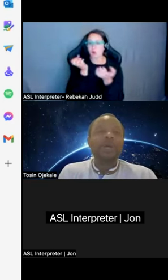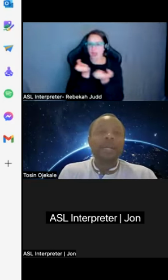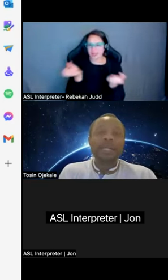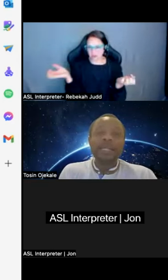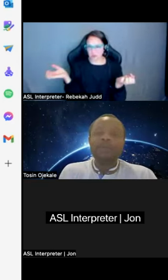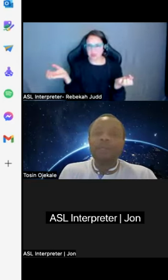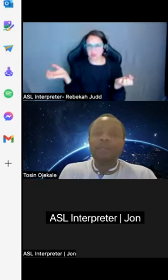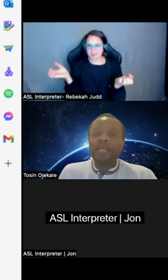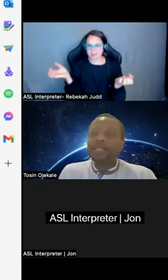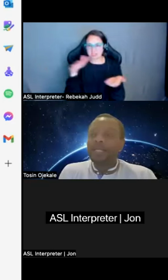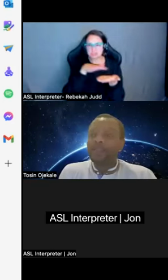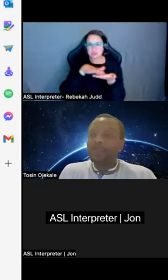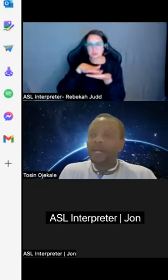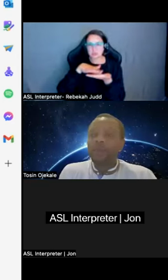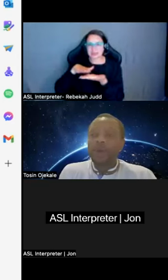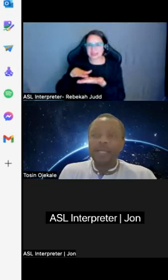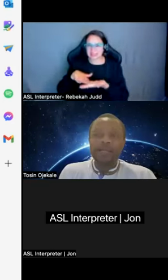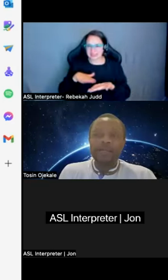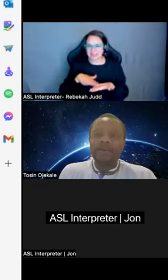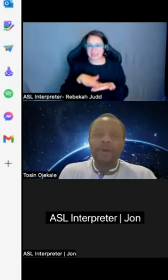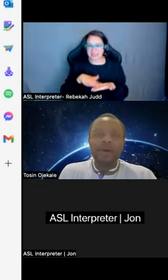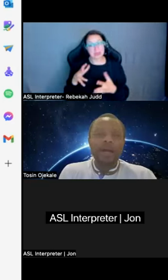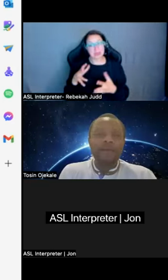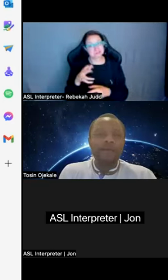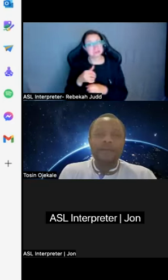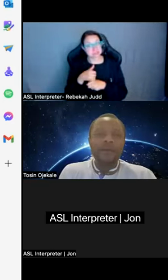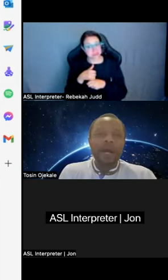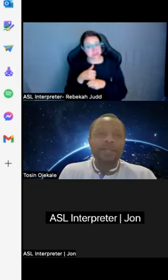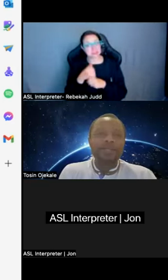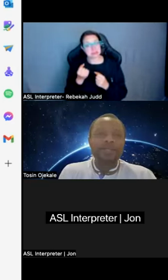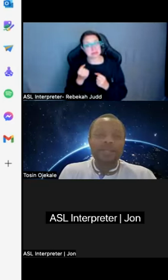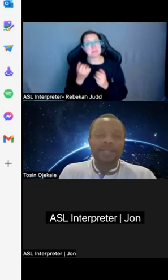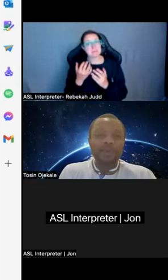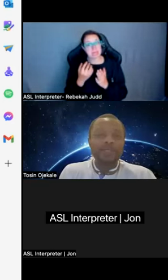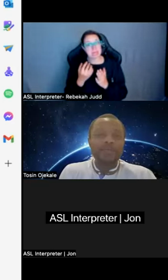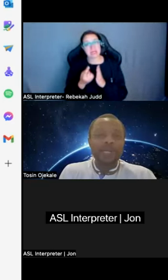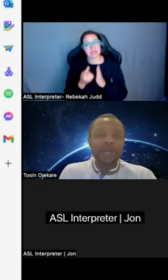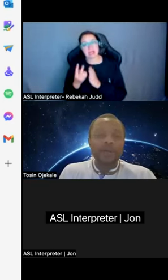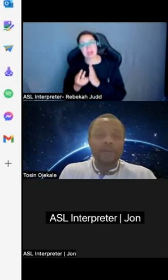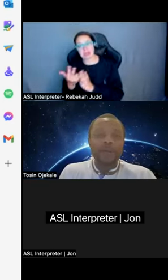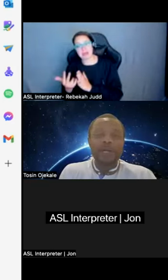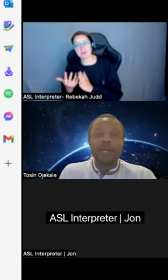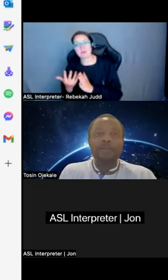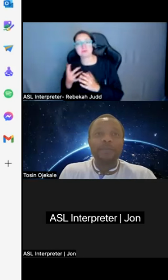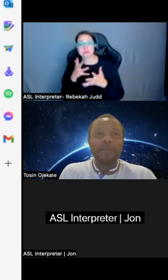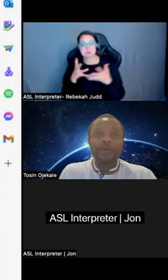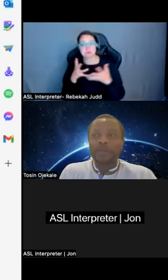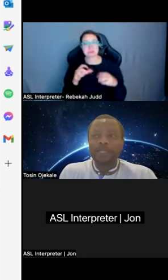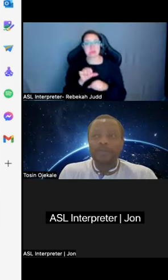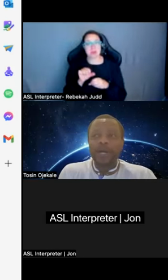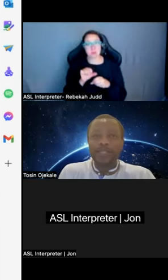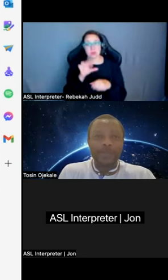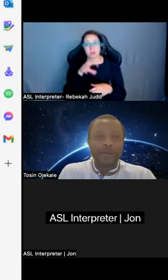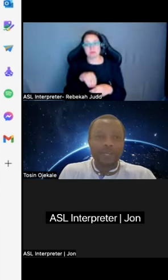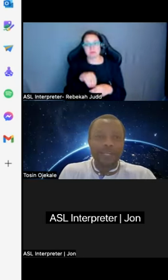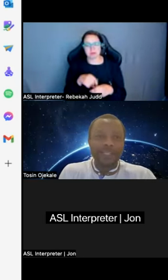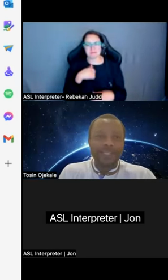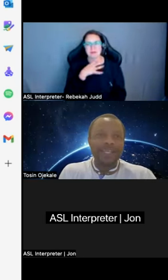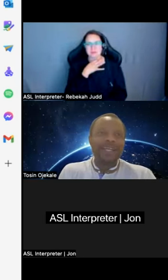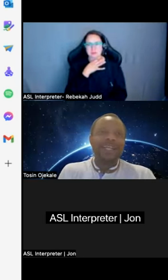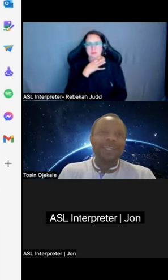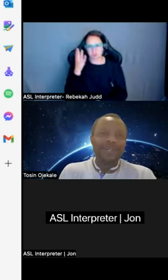to clean up the place, and it took them quite a few hours. It was really a lot of work. Even me, I was wondering, why do you have to